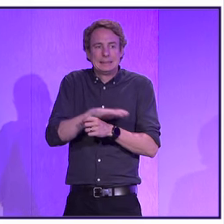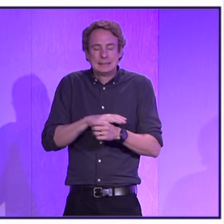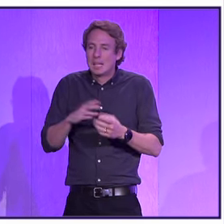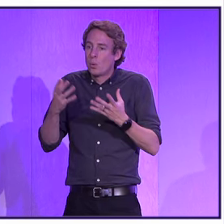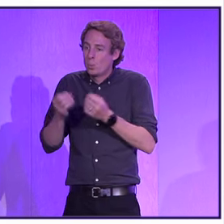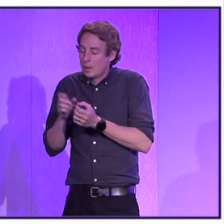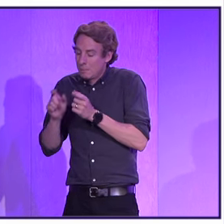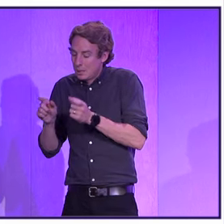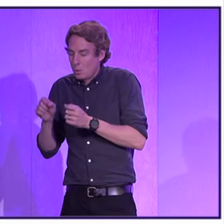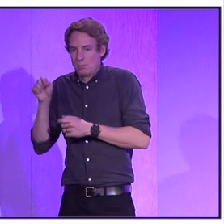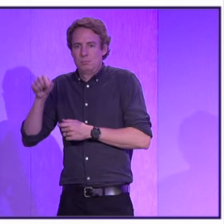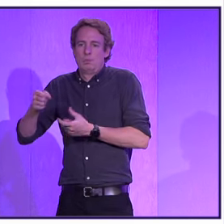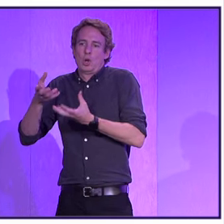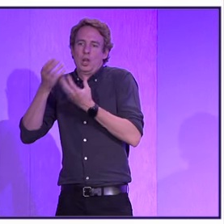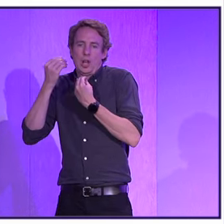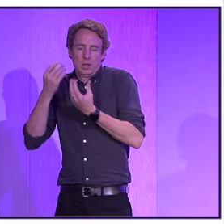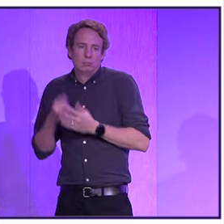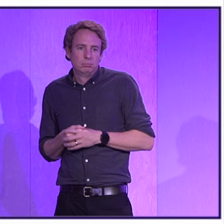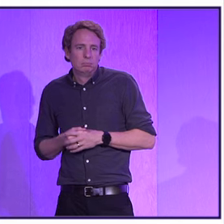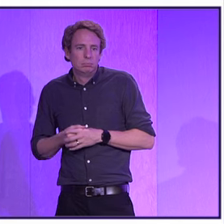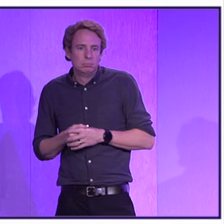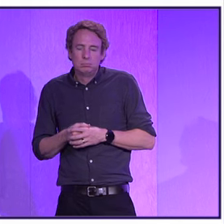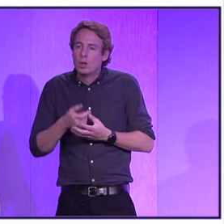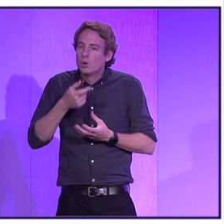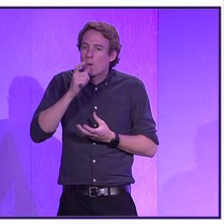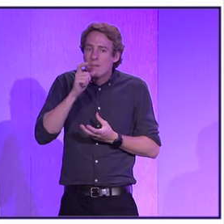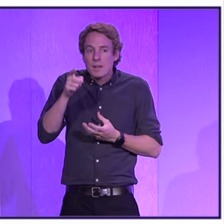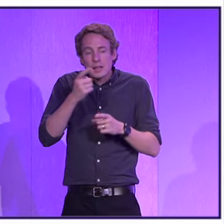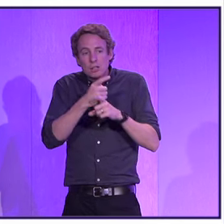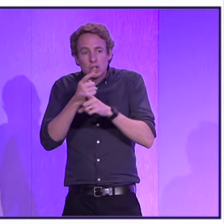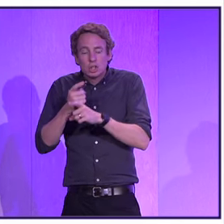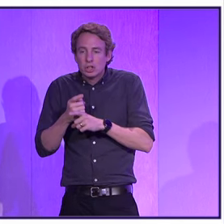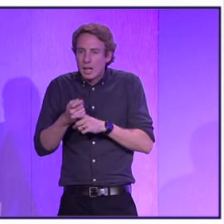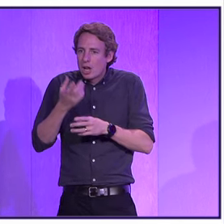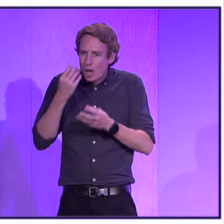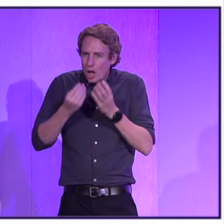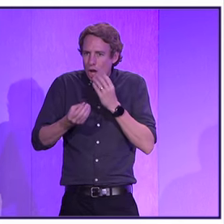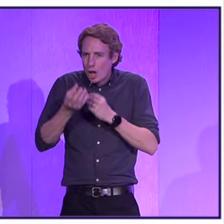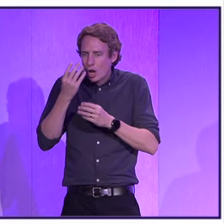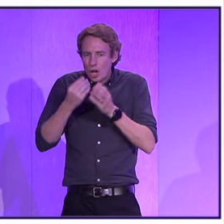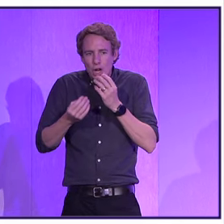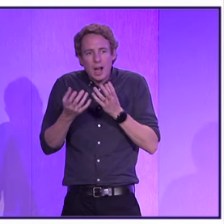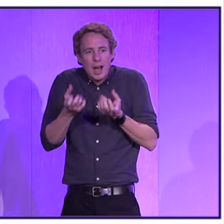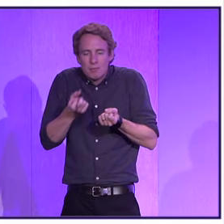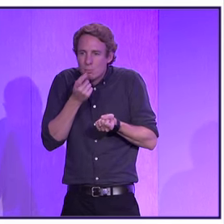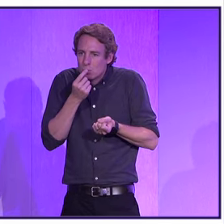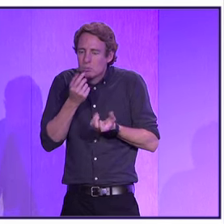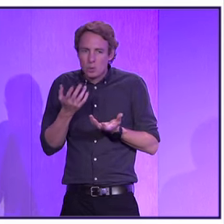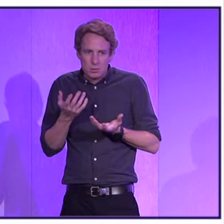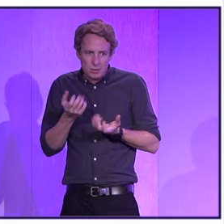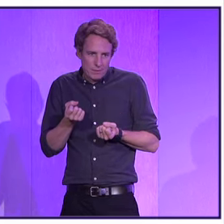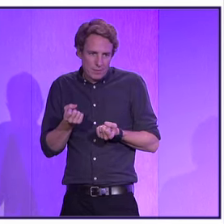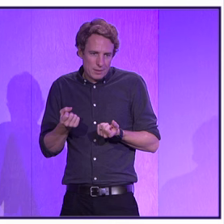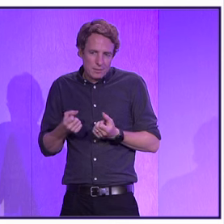space. Outside getting a coffee, that's a learning space. Or at least they have the potential to be